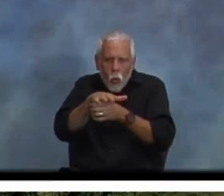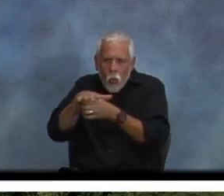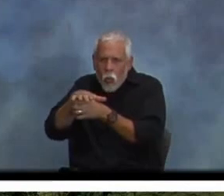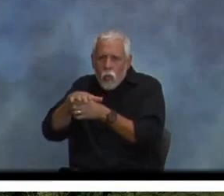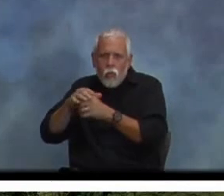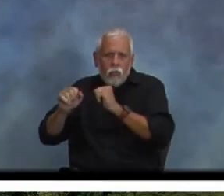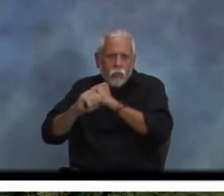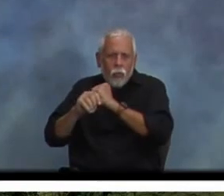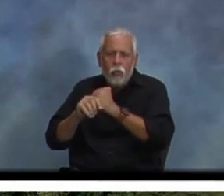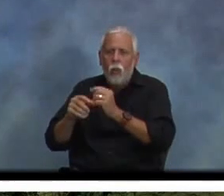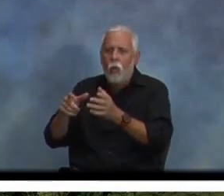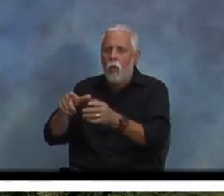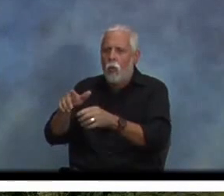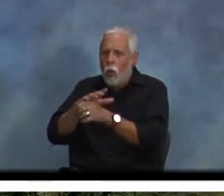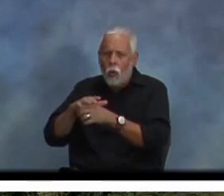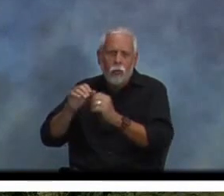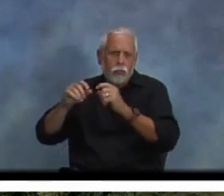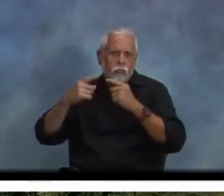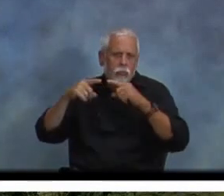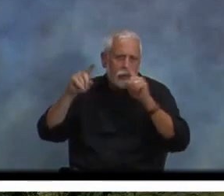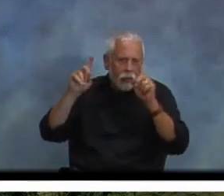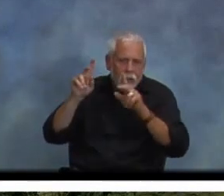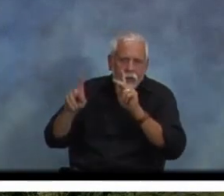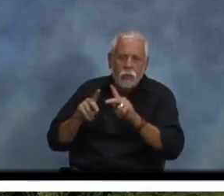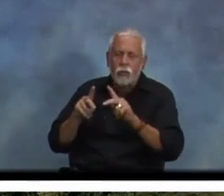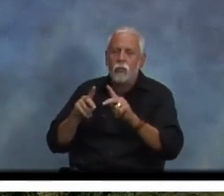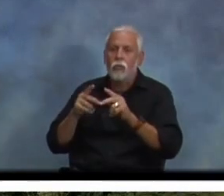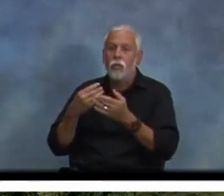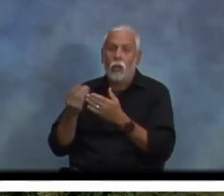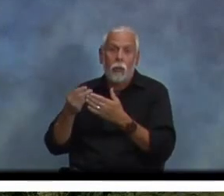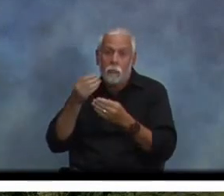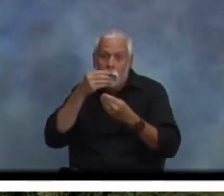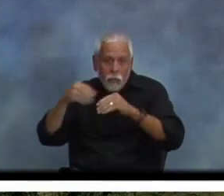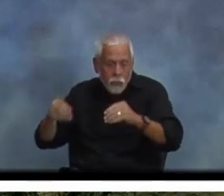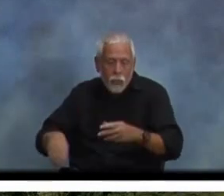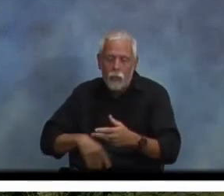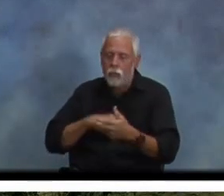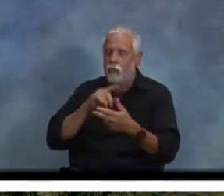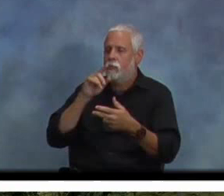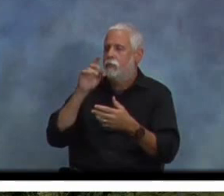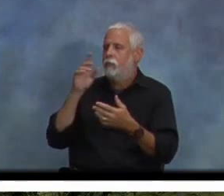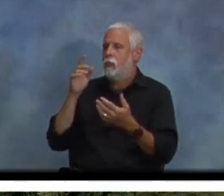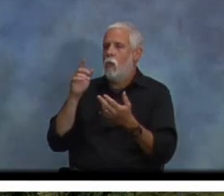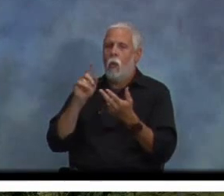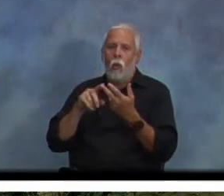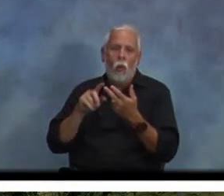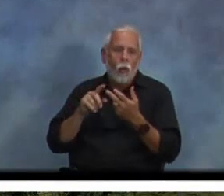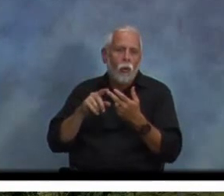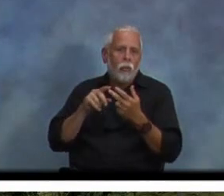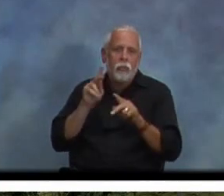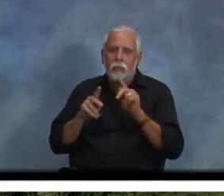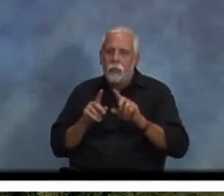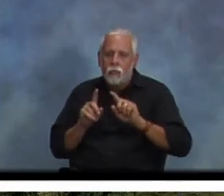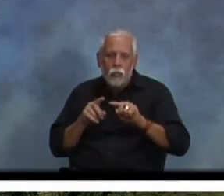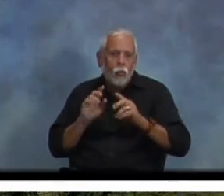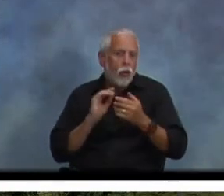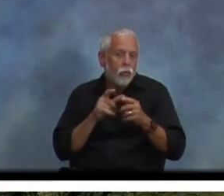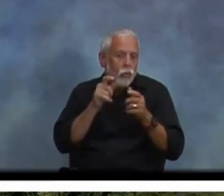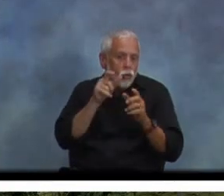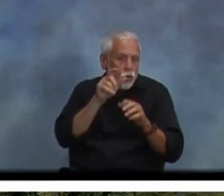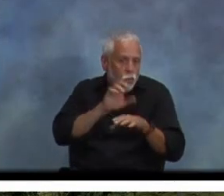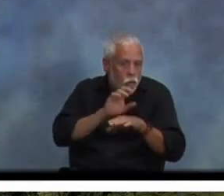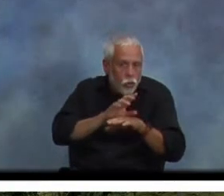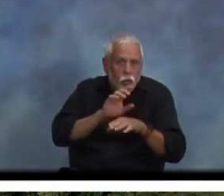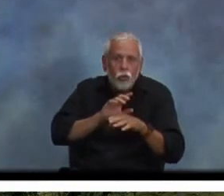to highlight local vaccine champions that shop at the grocery stores that we shop at, or attend or lead our churches